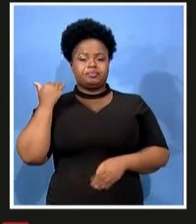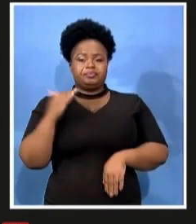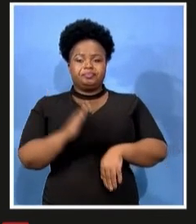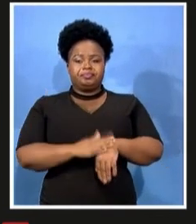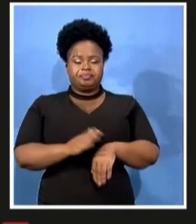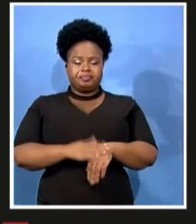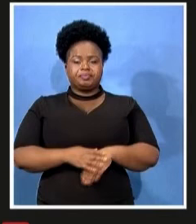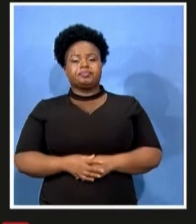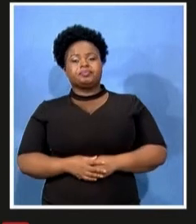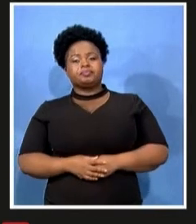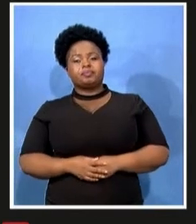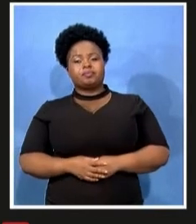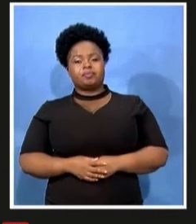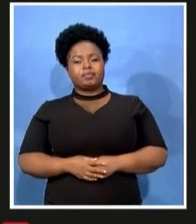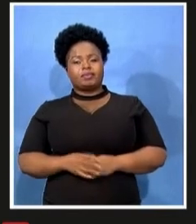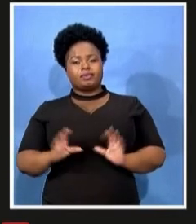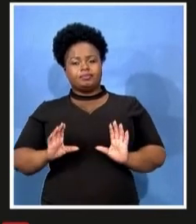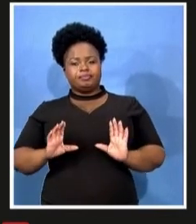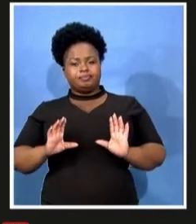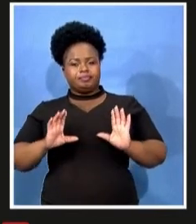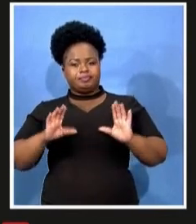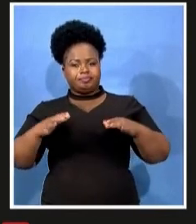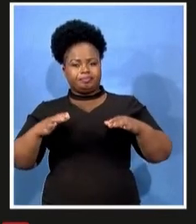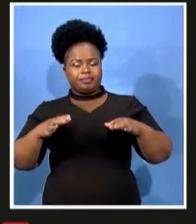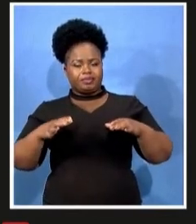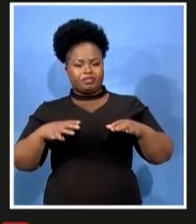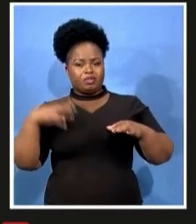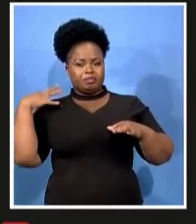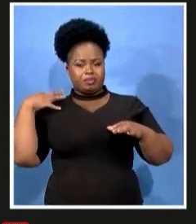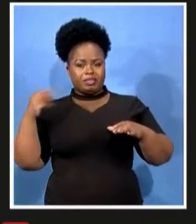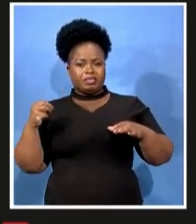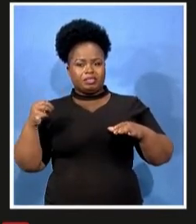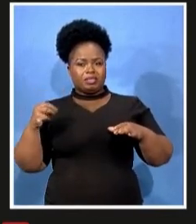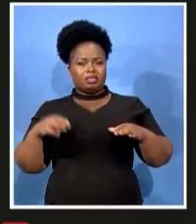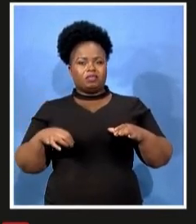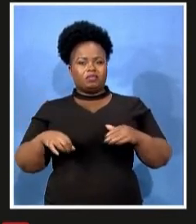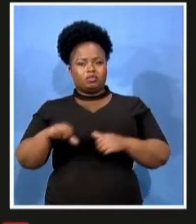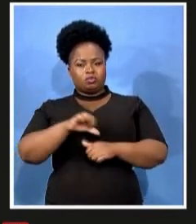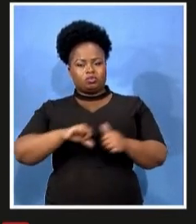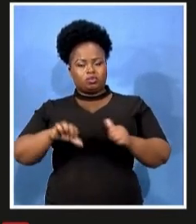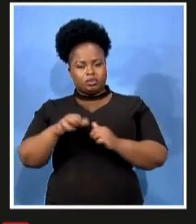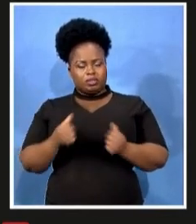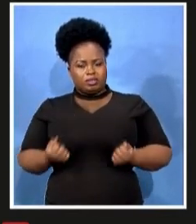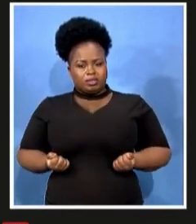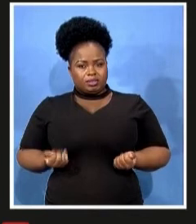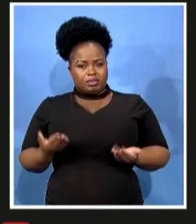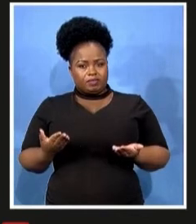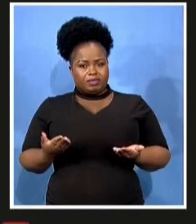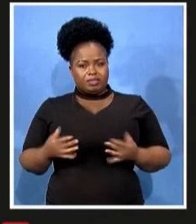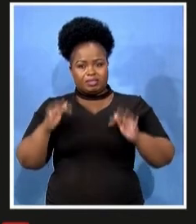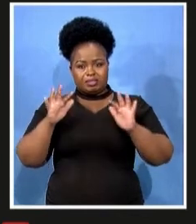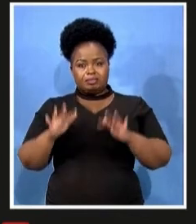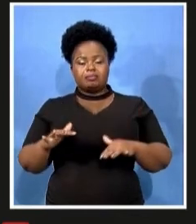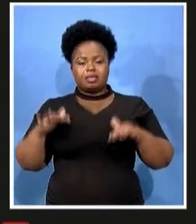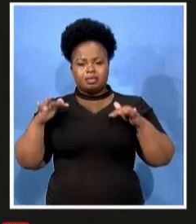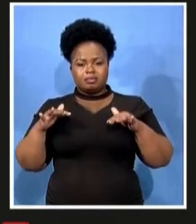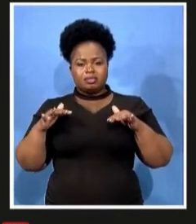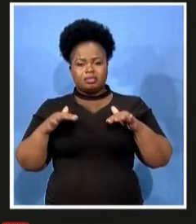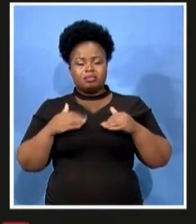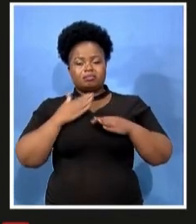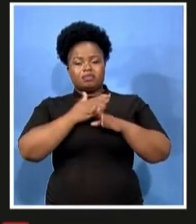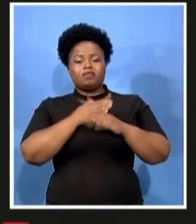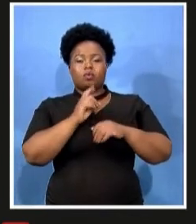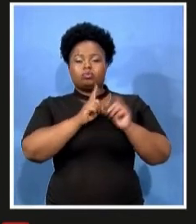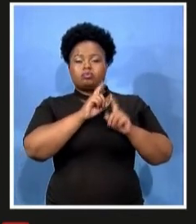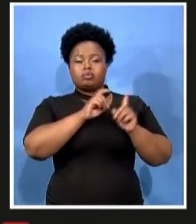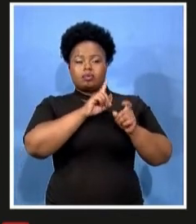of ministers on social services in Parliament answering questions, Honorable